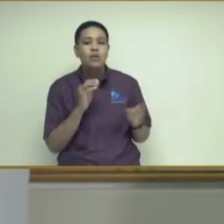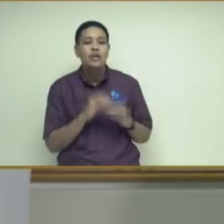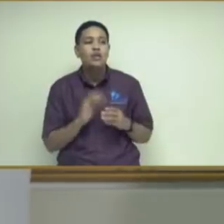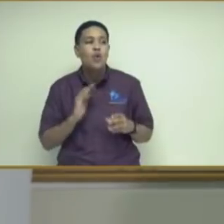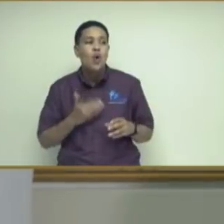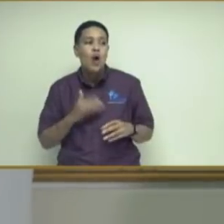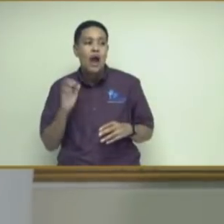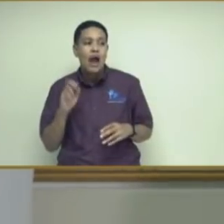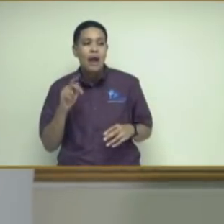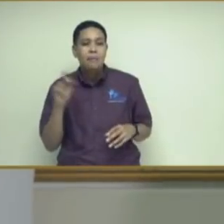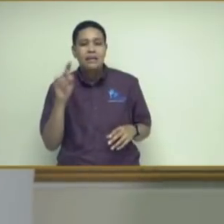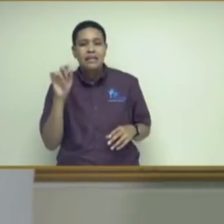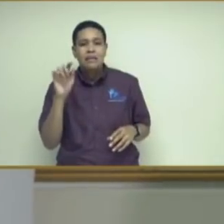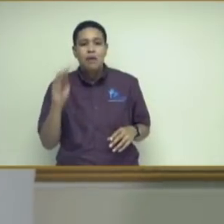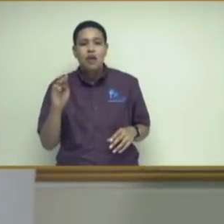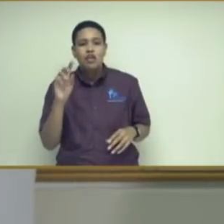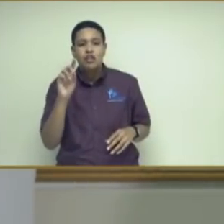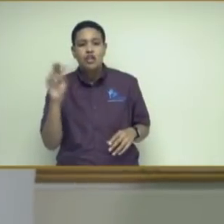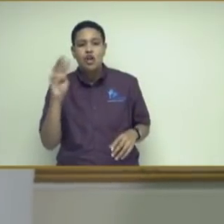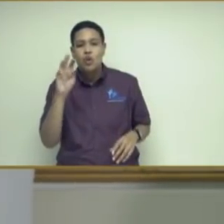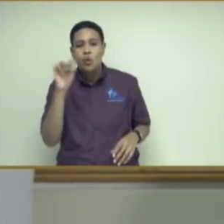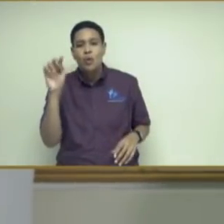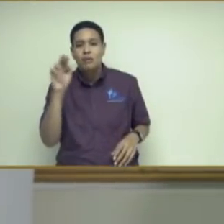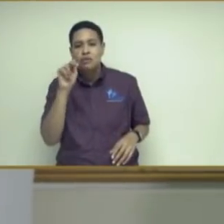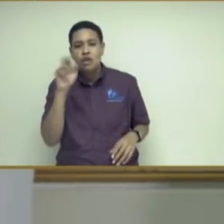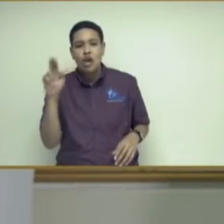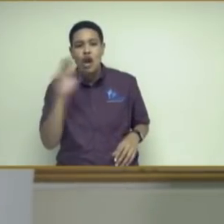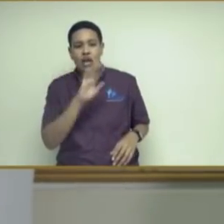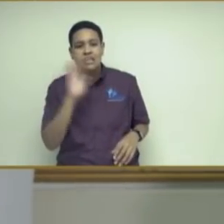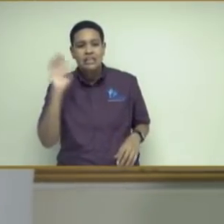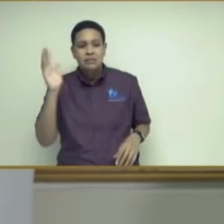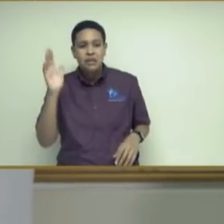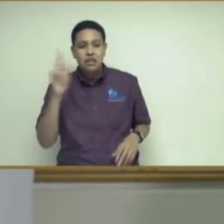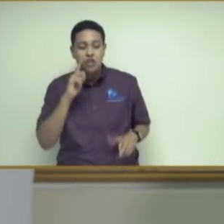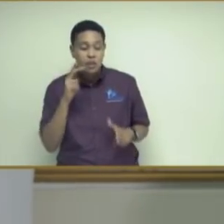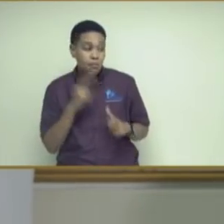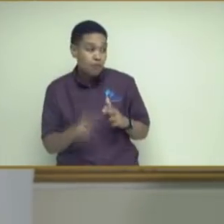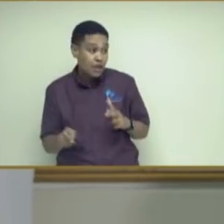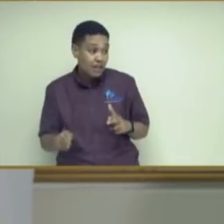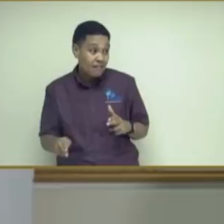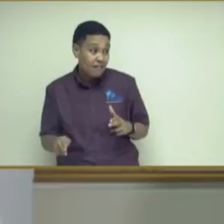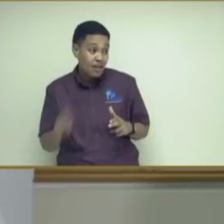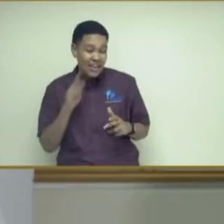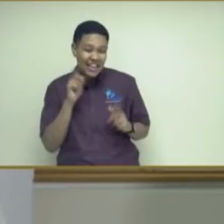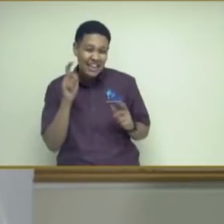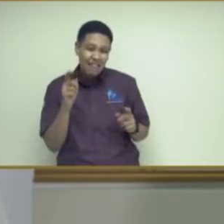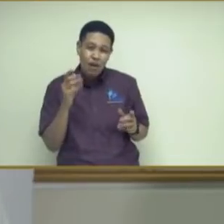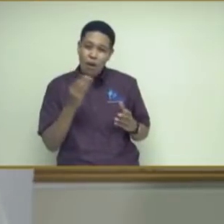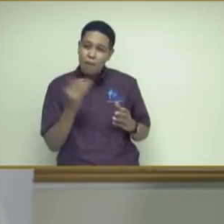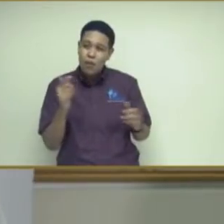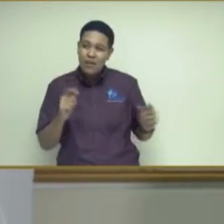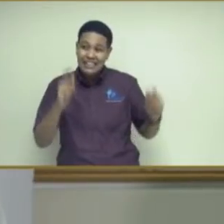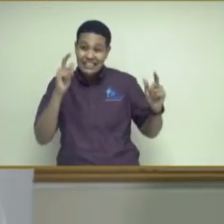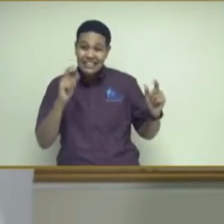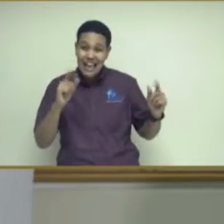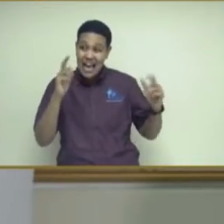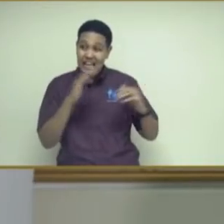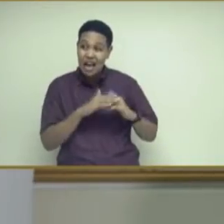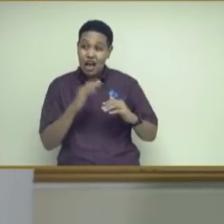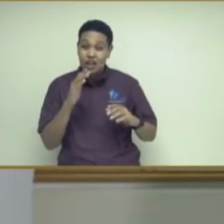our epidemiologist, Dr. Webster Carr's presentation, brief presentation. We put a few slides up on the